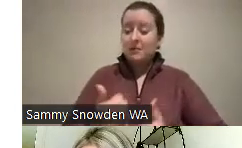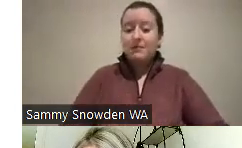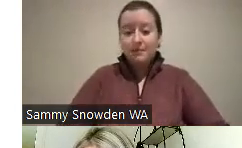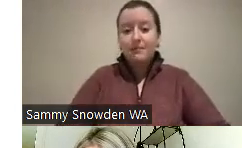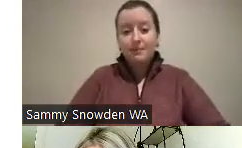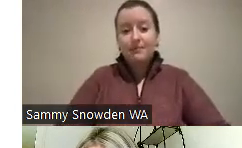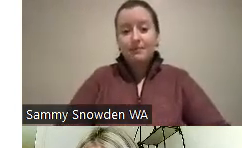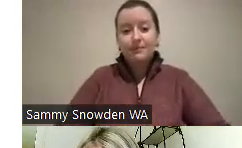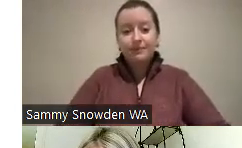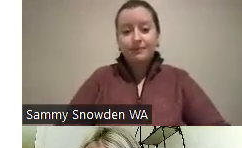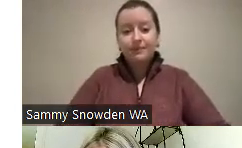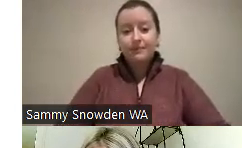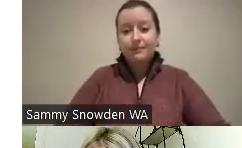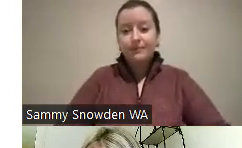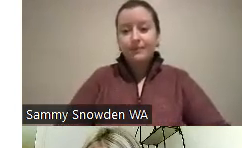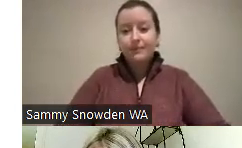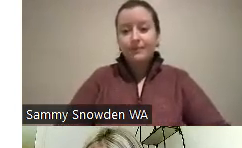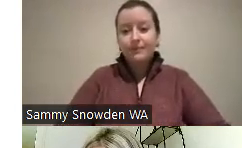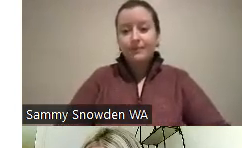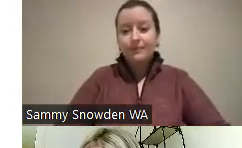away. And